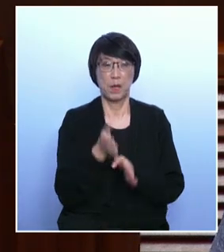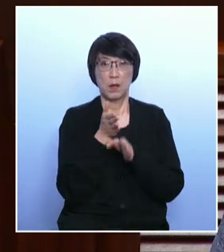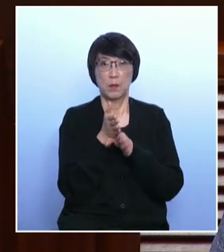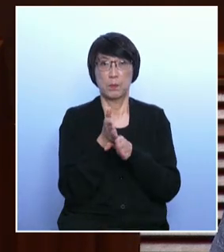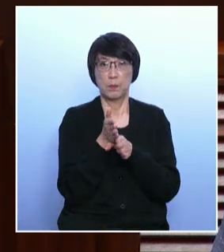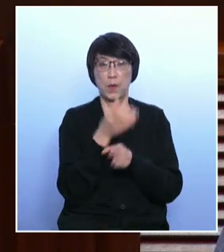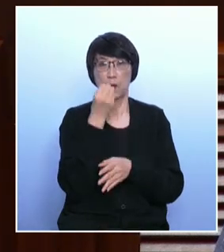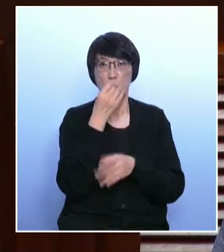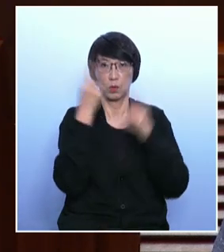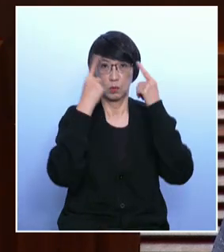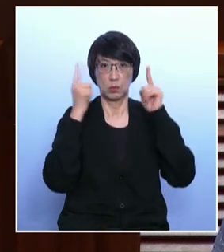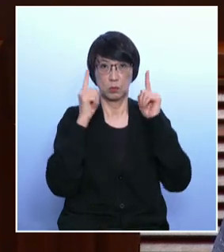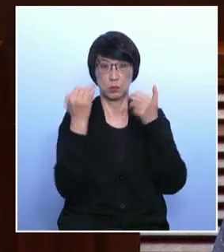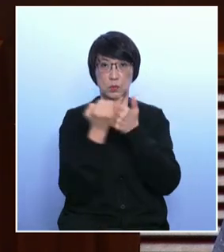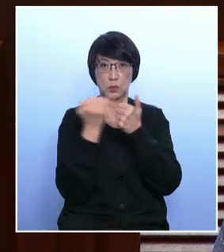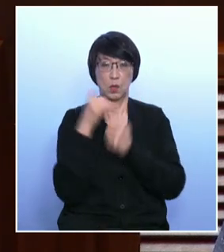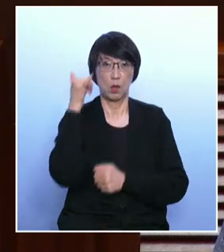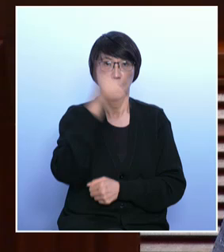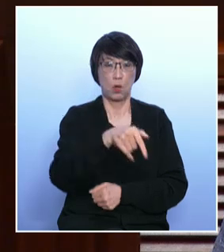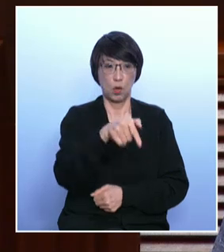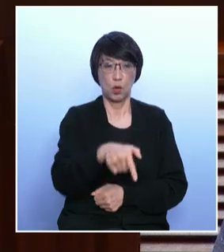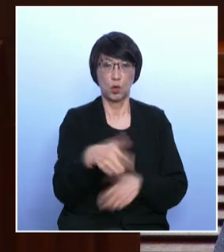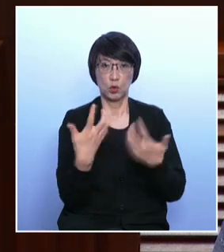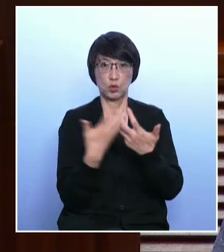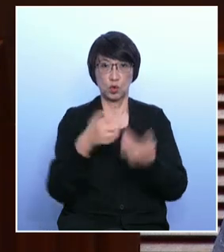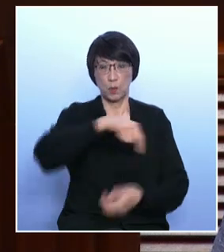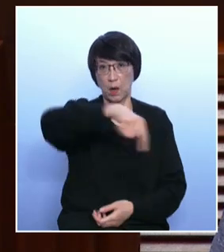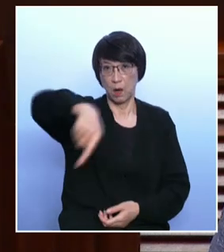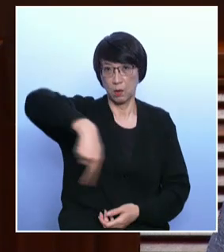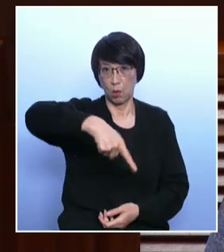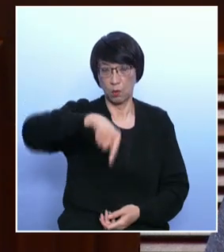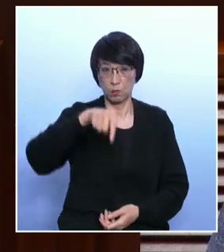there are coaches carrying